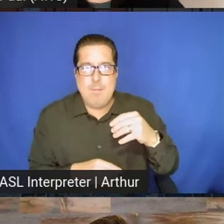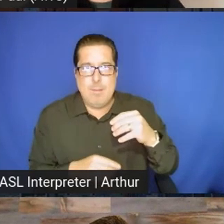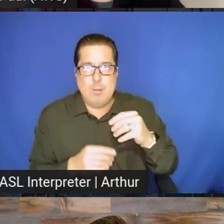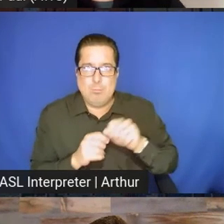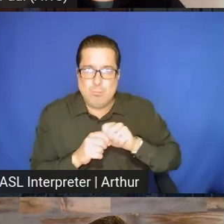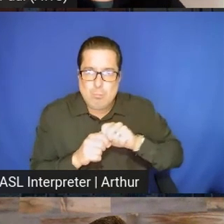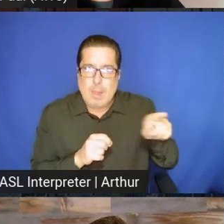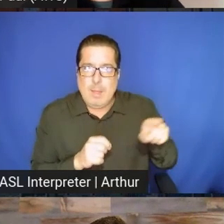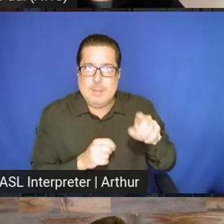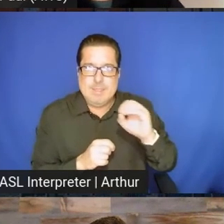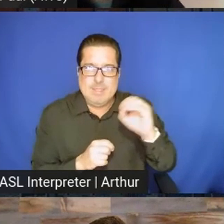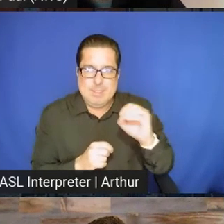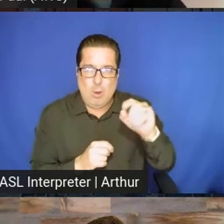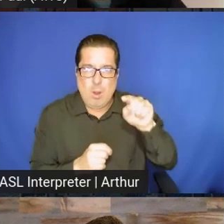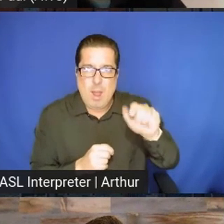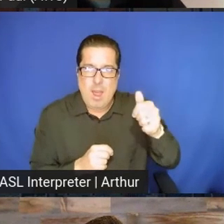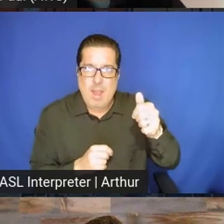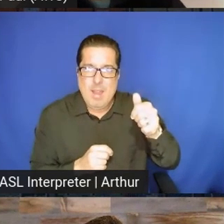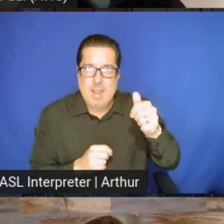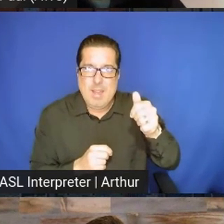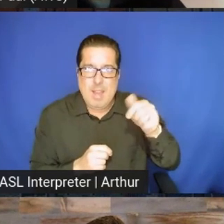this is the GitHub.